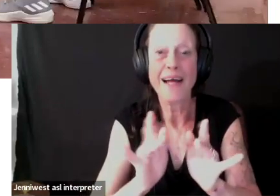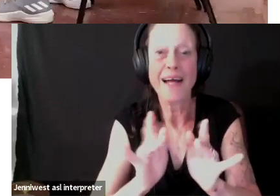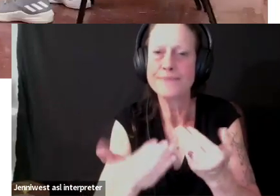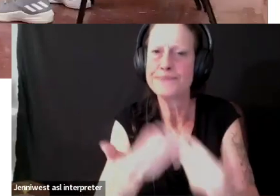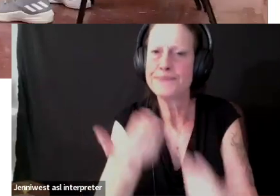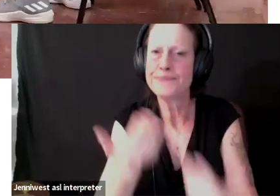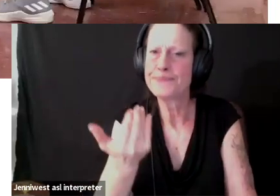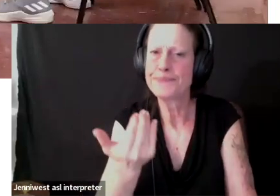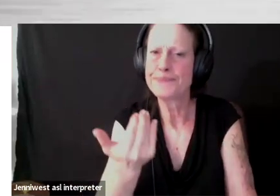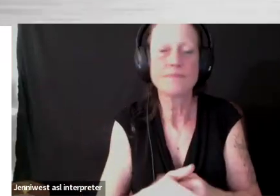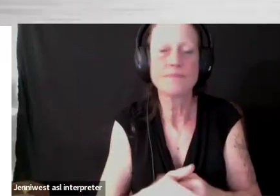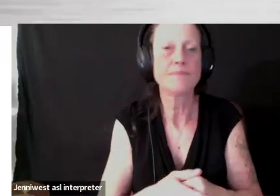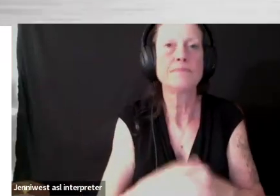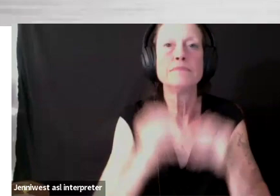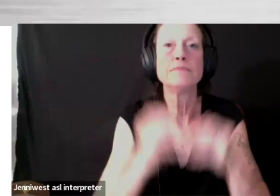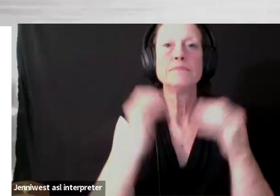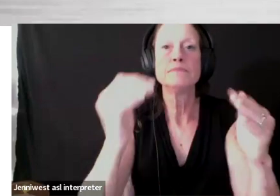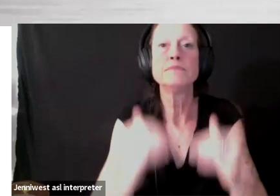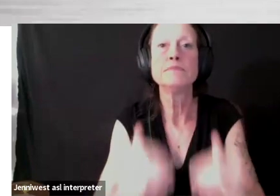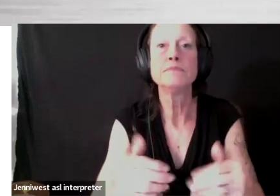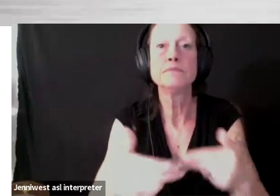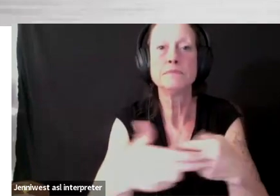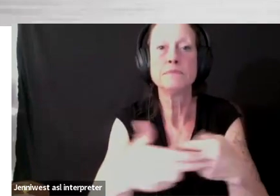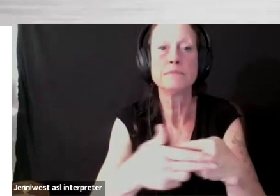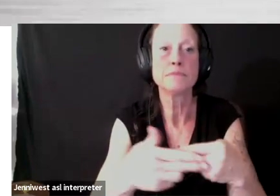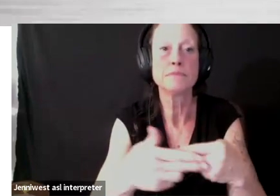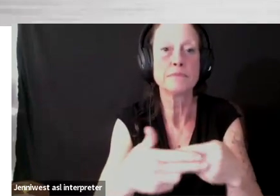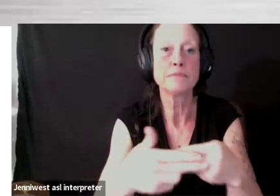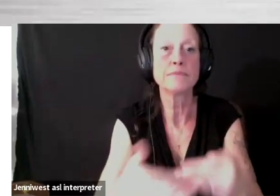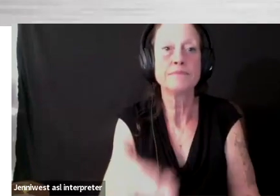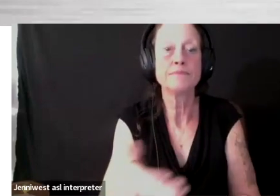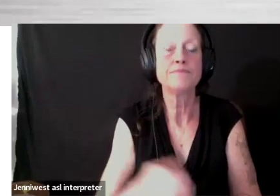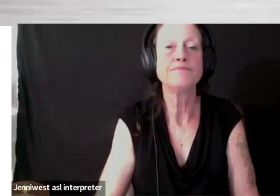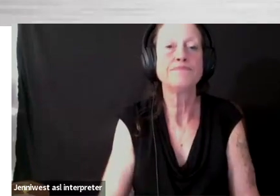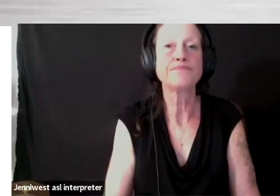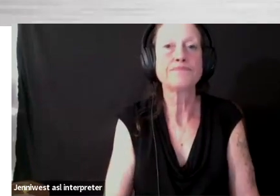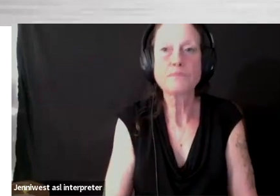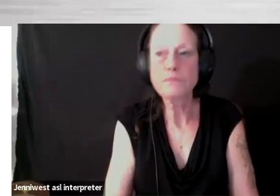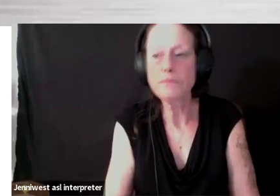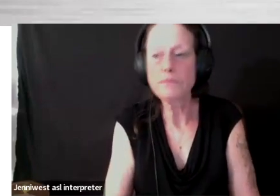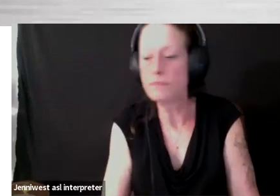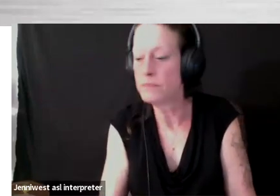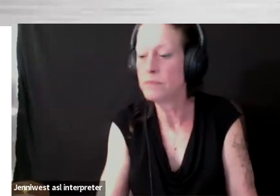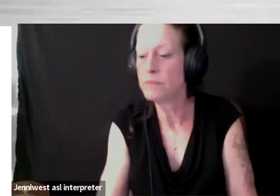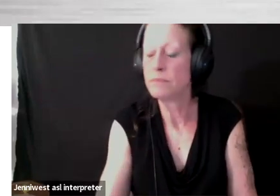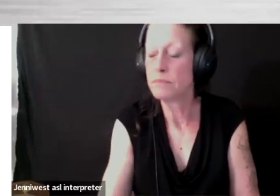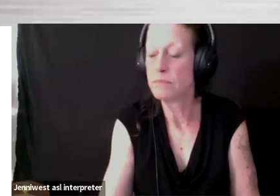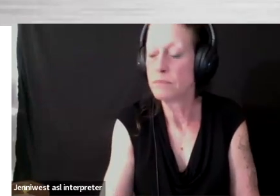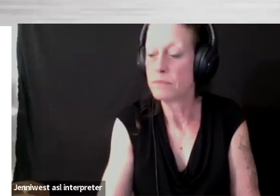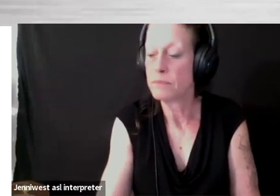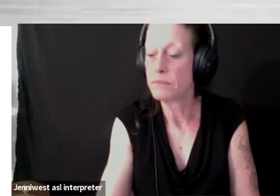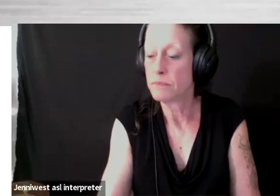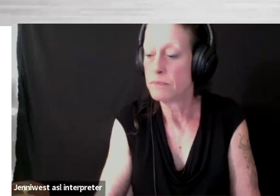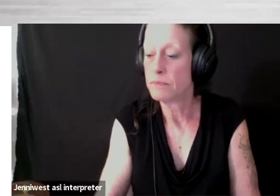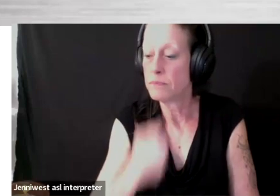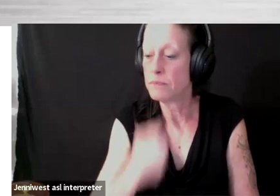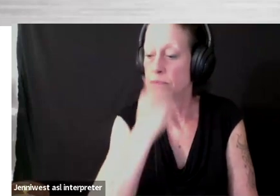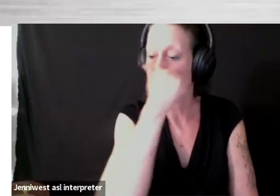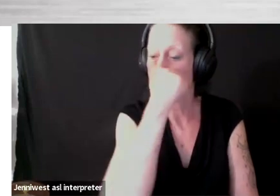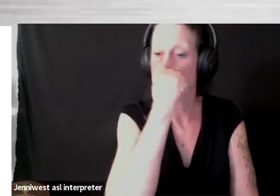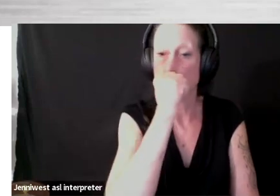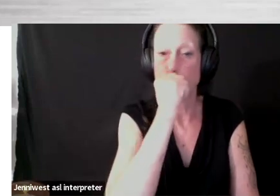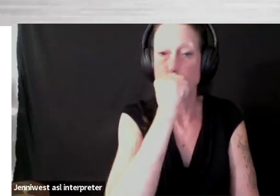free ride, or the reduced fare or a senior card. Anyone that family member can obtain